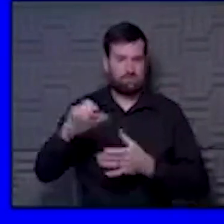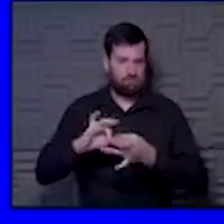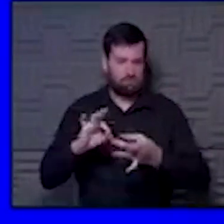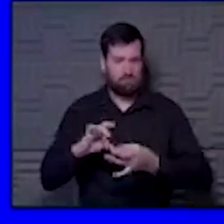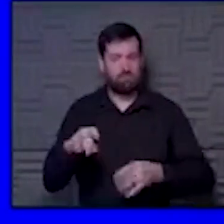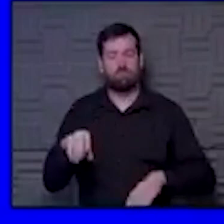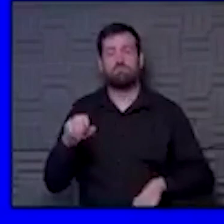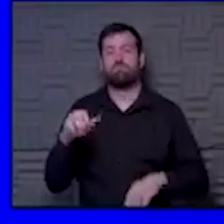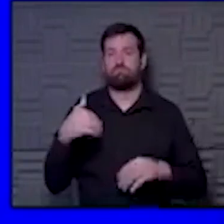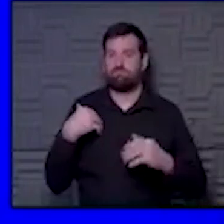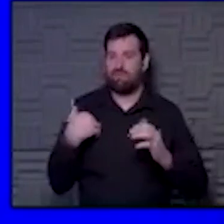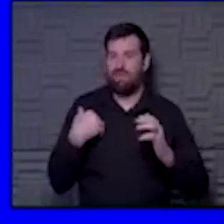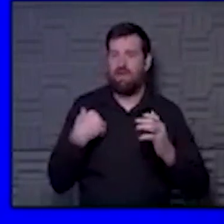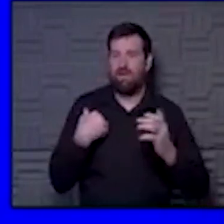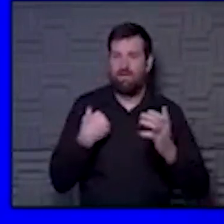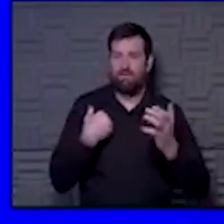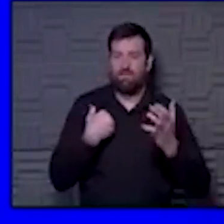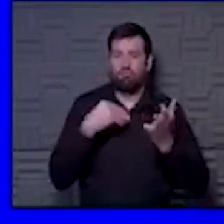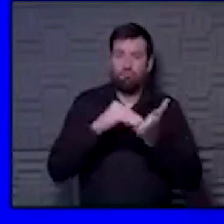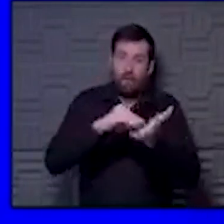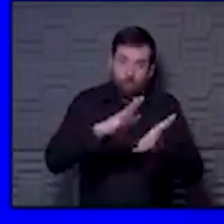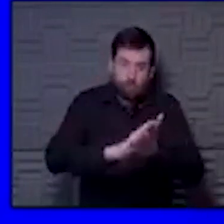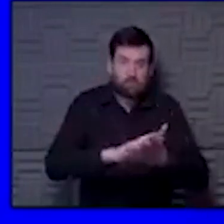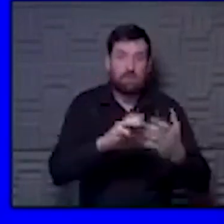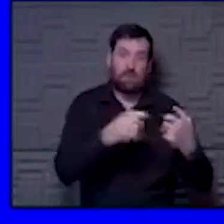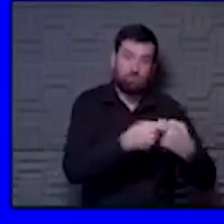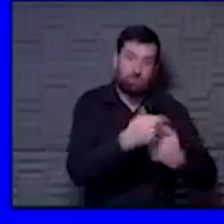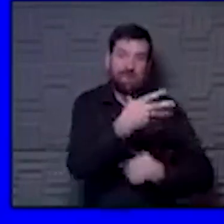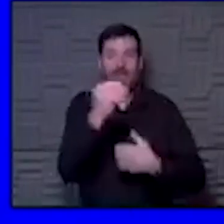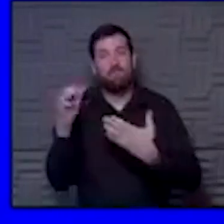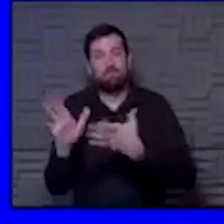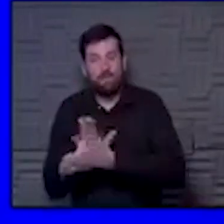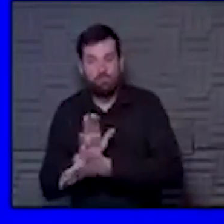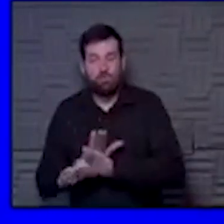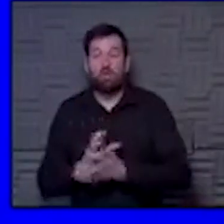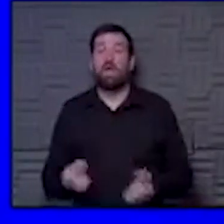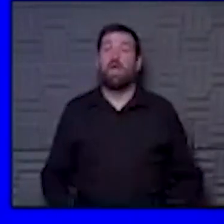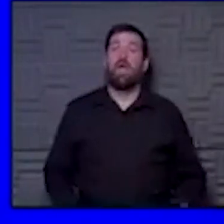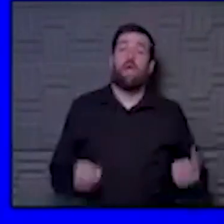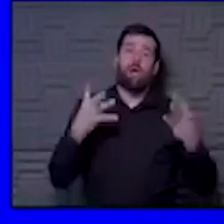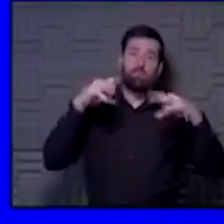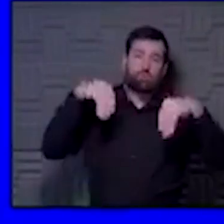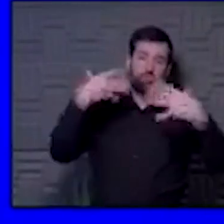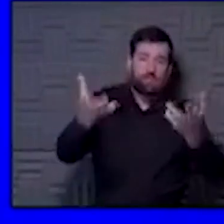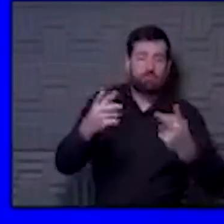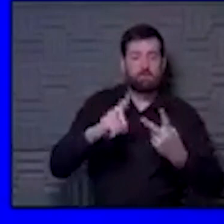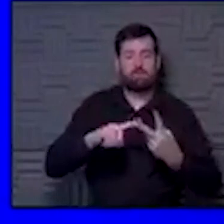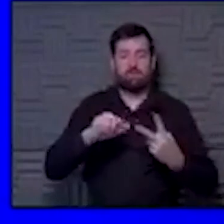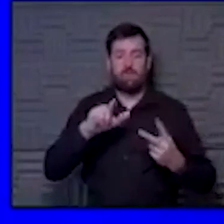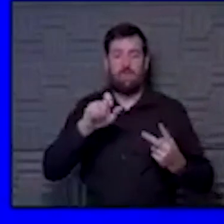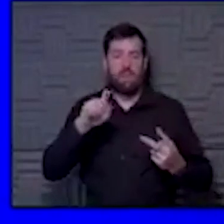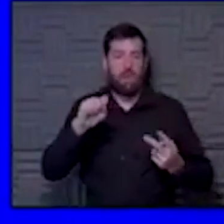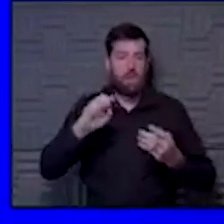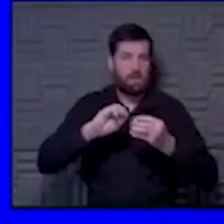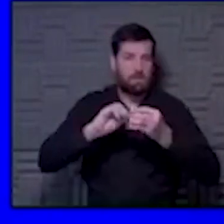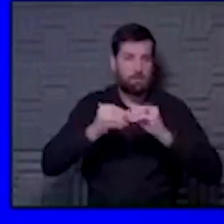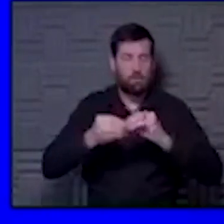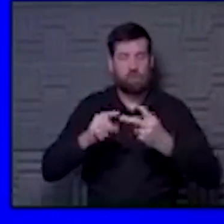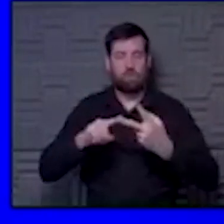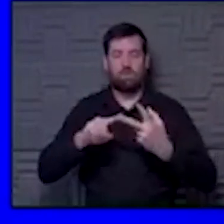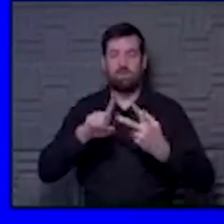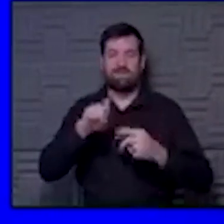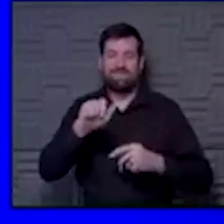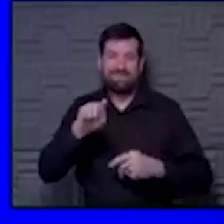electronic medical record. We also have paper record. We keep track of volume given, of the lot number, date and time.